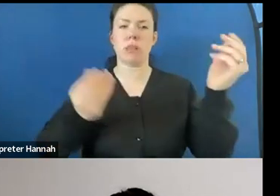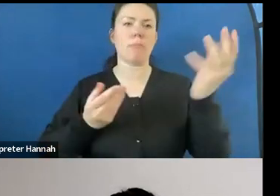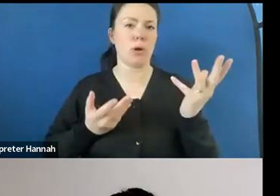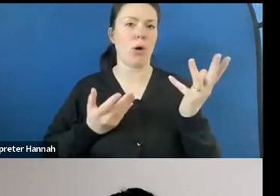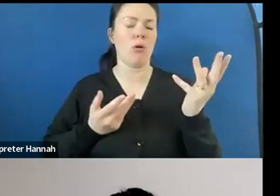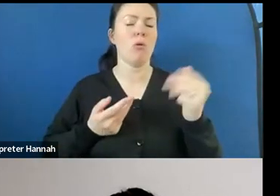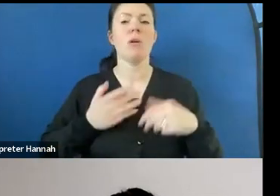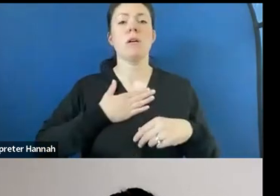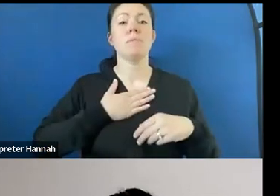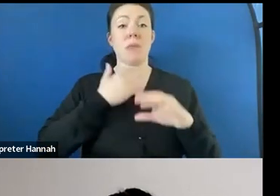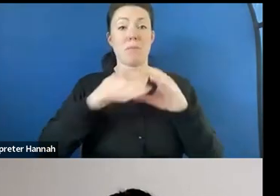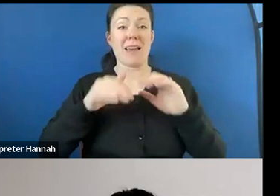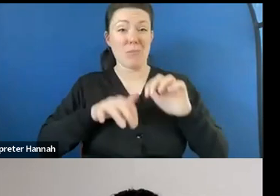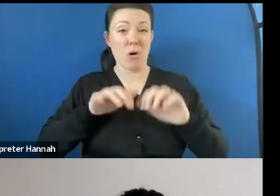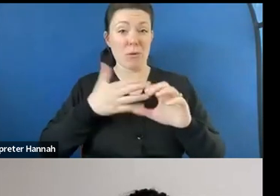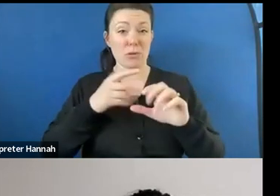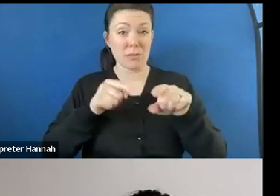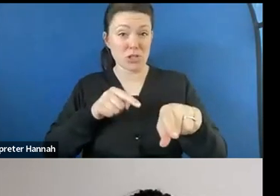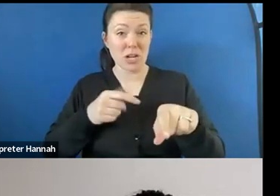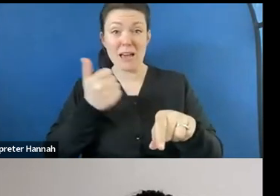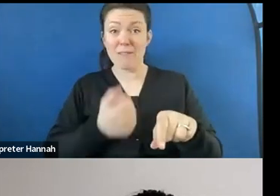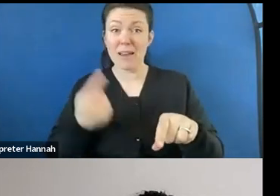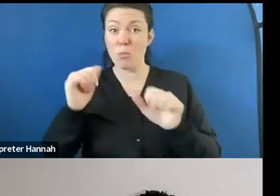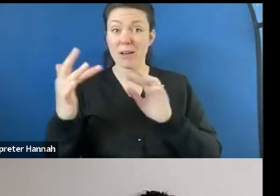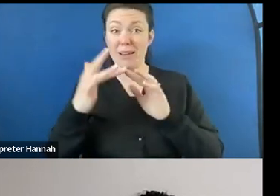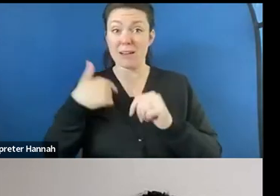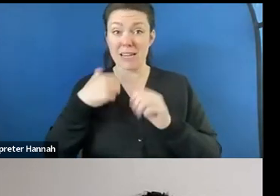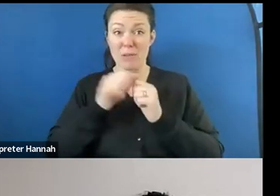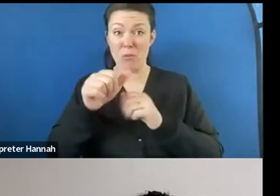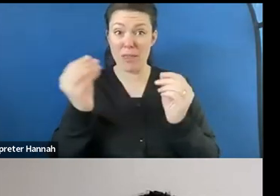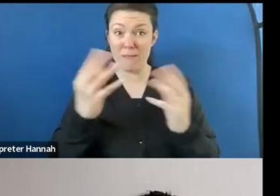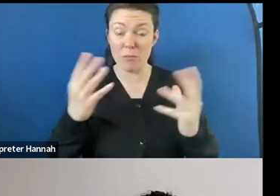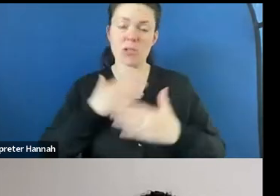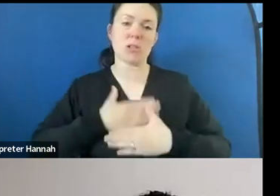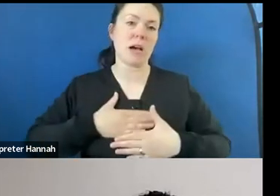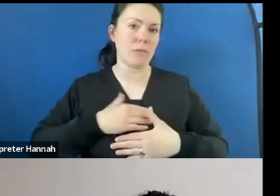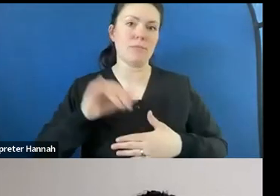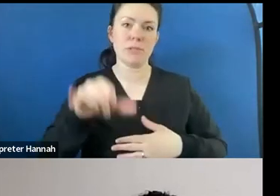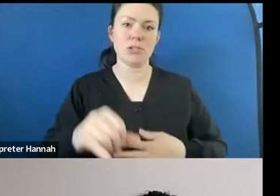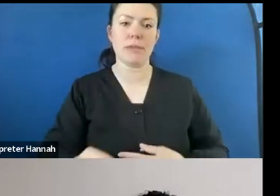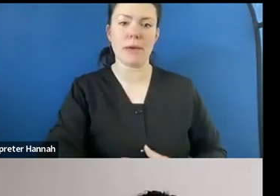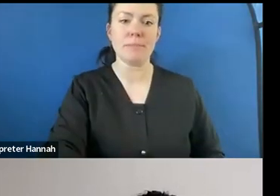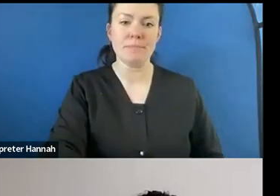my email in the chat. And if anyone can reach out to me about it, we would appreciate that.